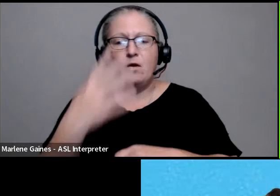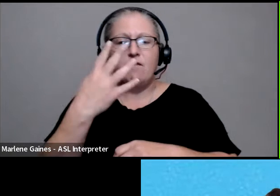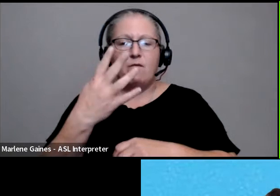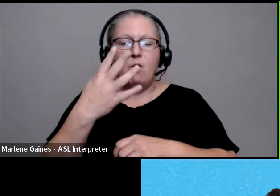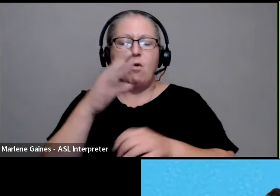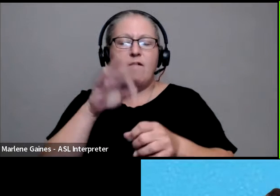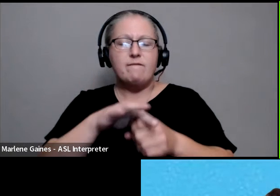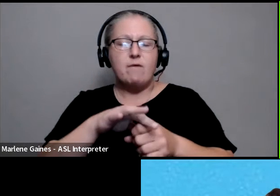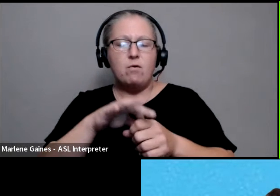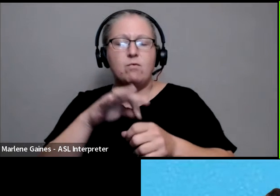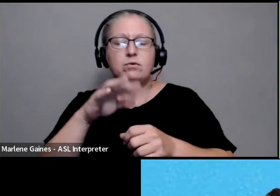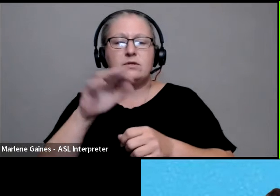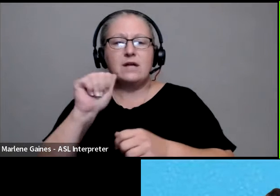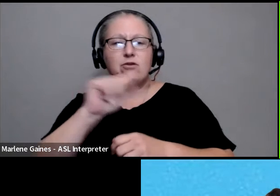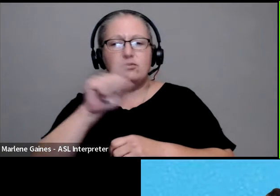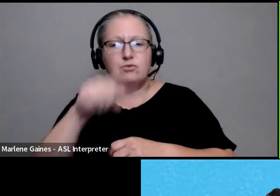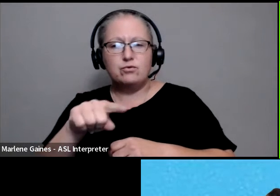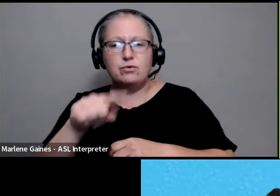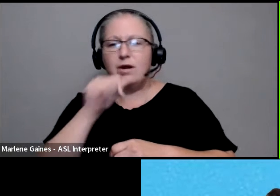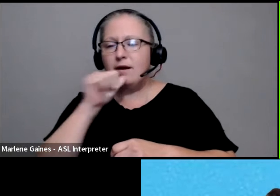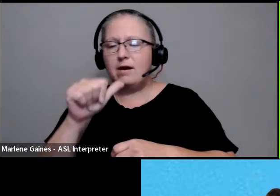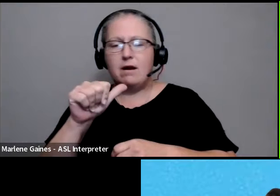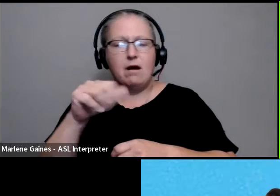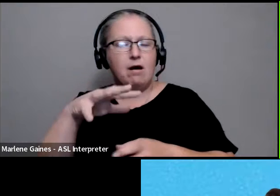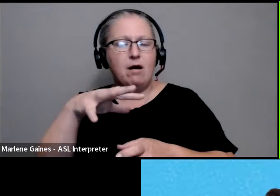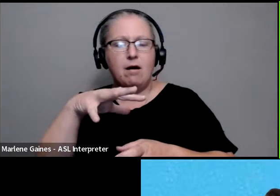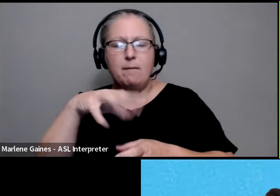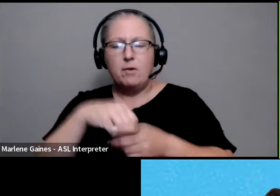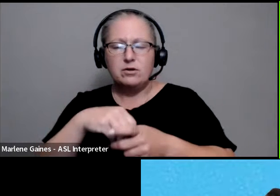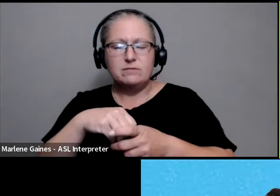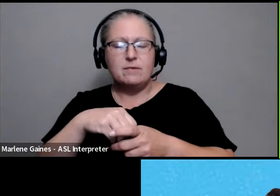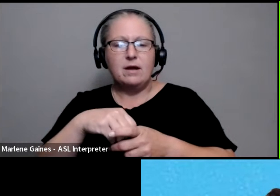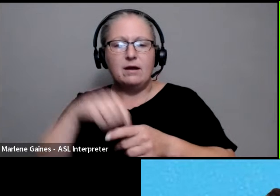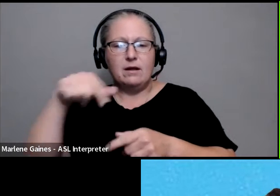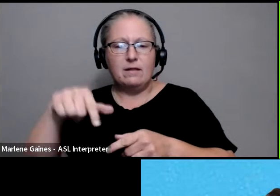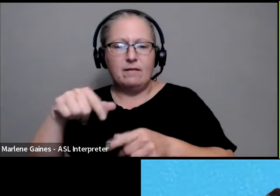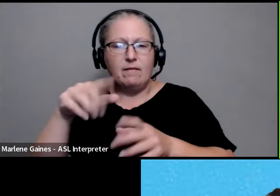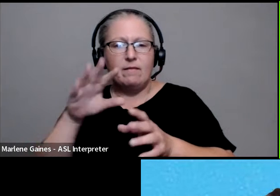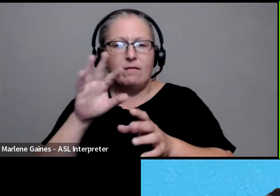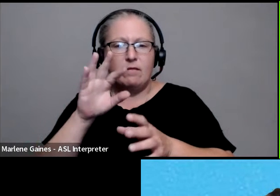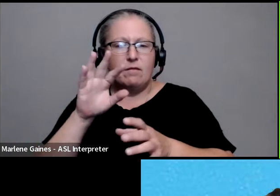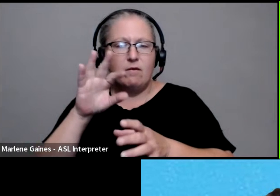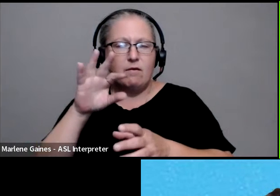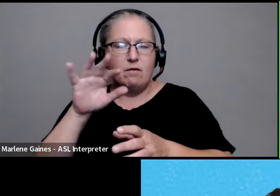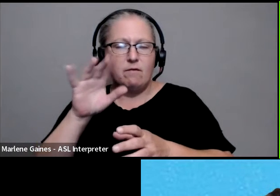trustee Andrade Zuniga will not participate in the vote.